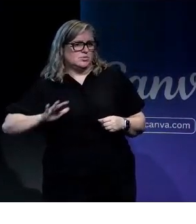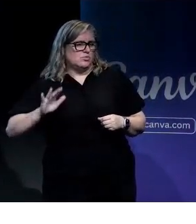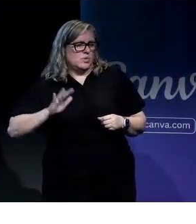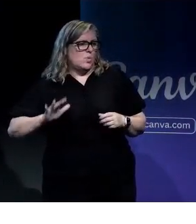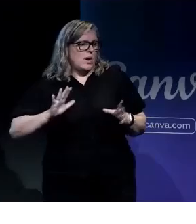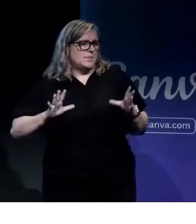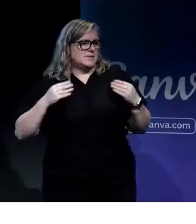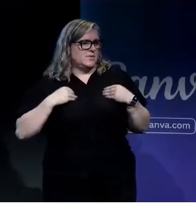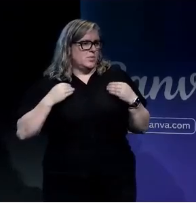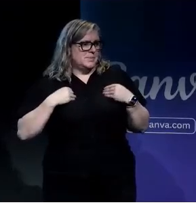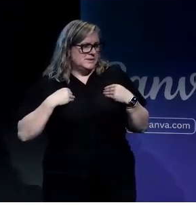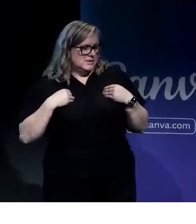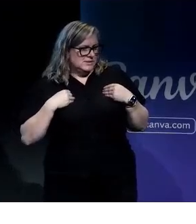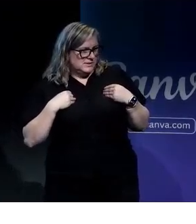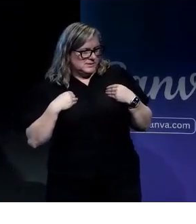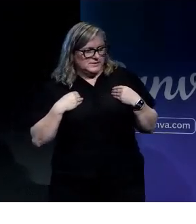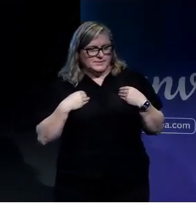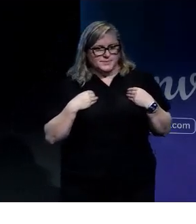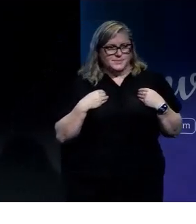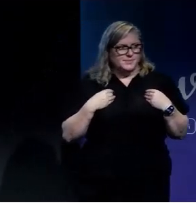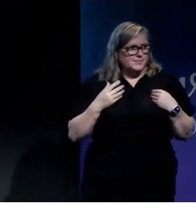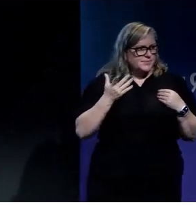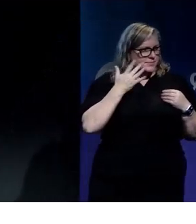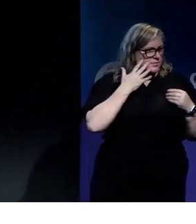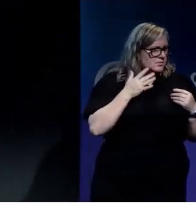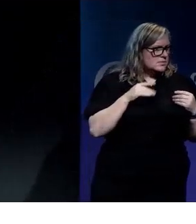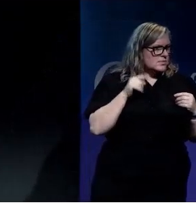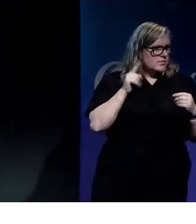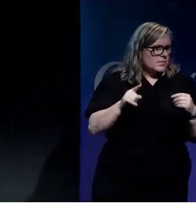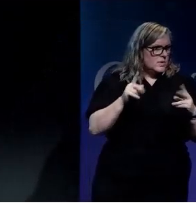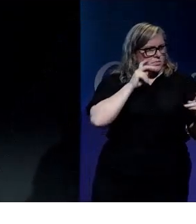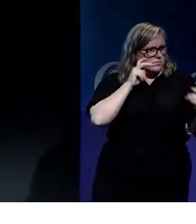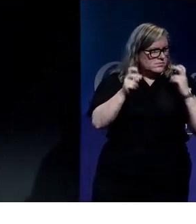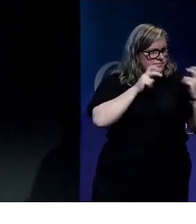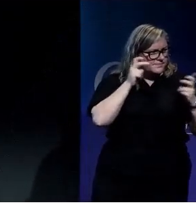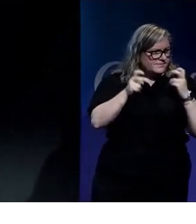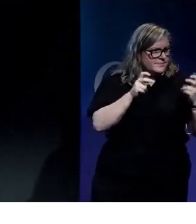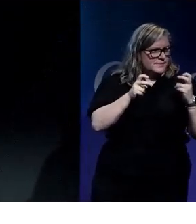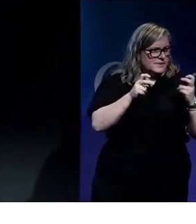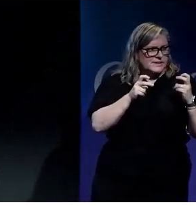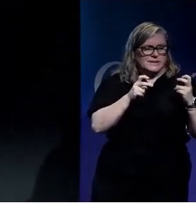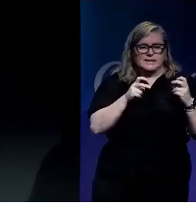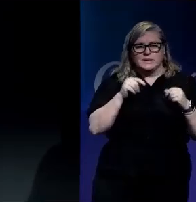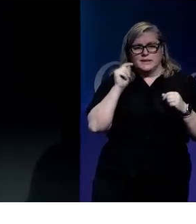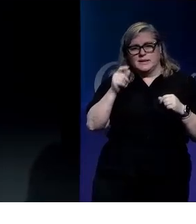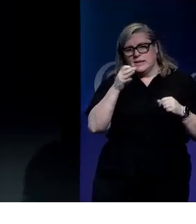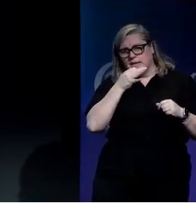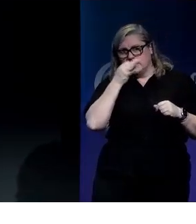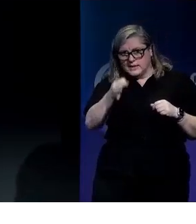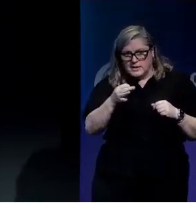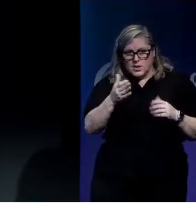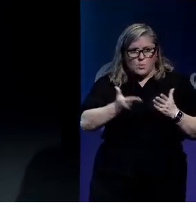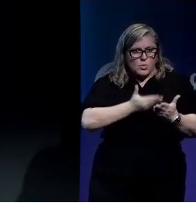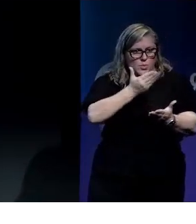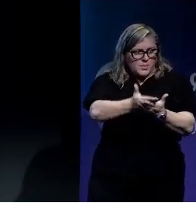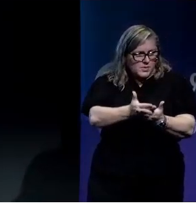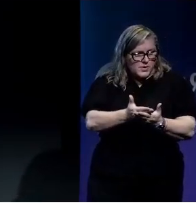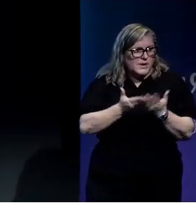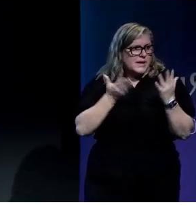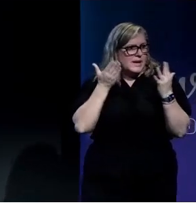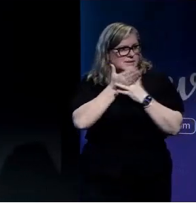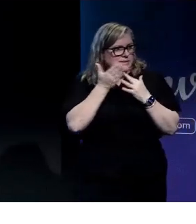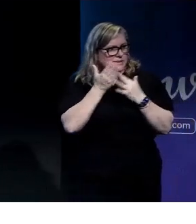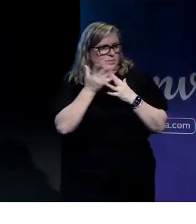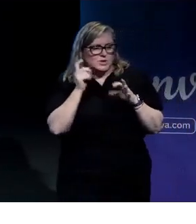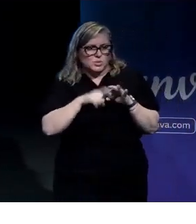business unit creates when they're looking for a vendor to procure. The request for proposal, there should be accessibility questions